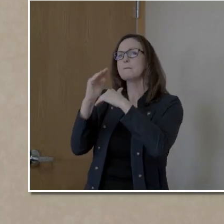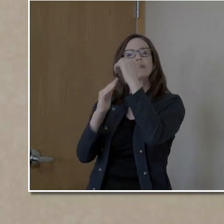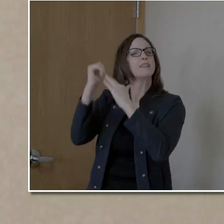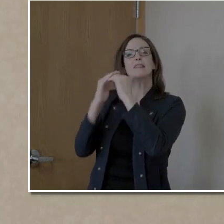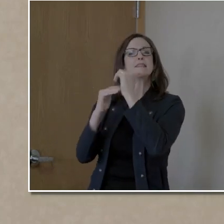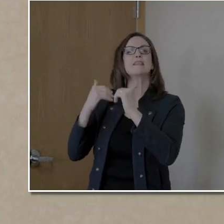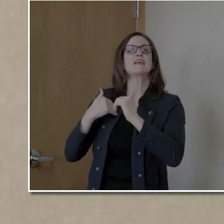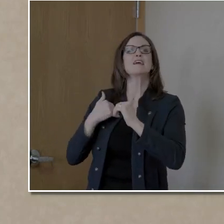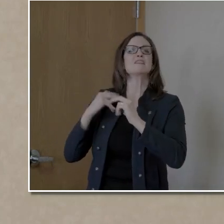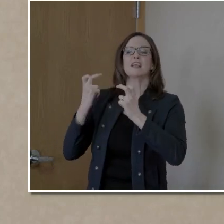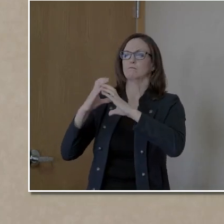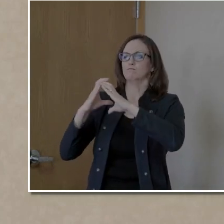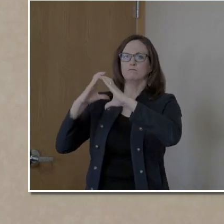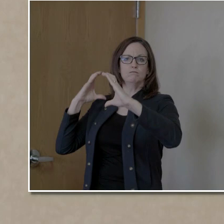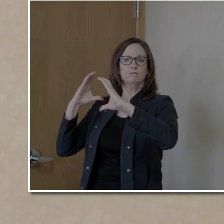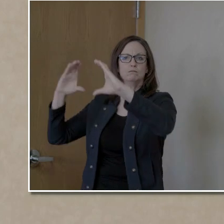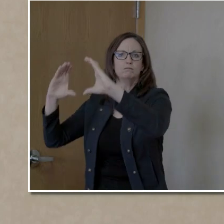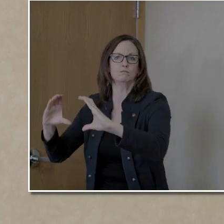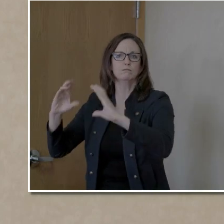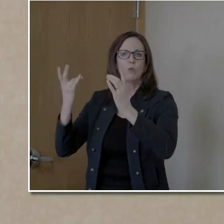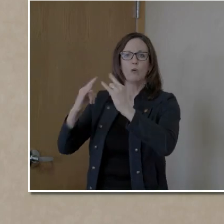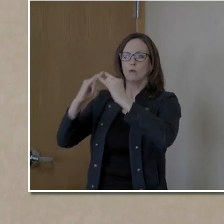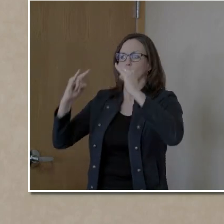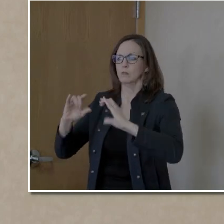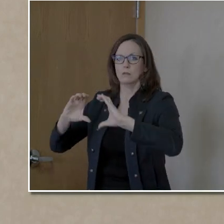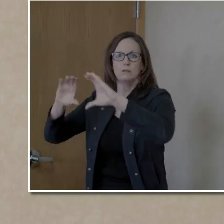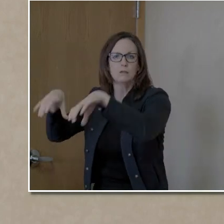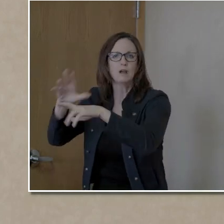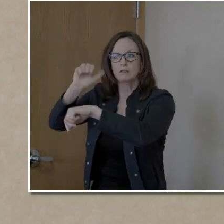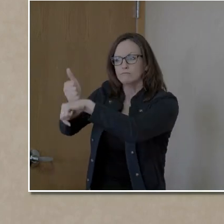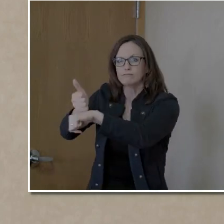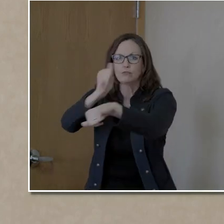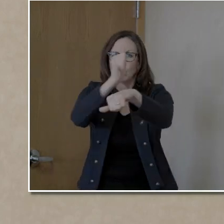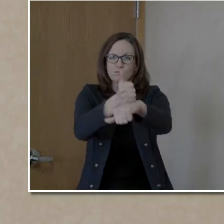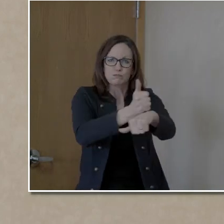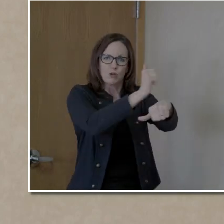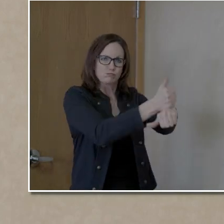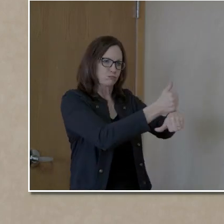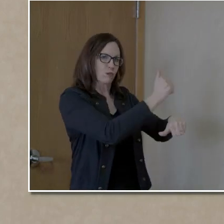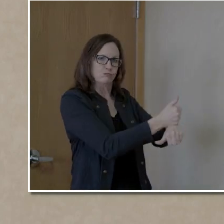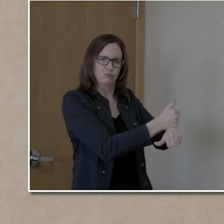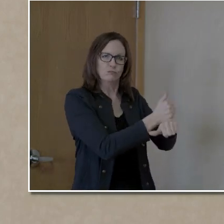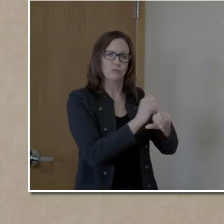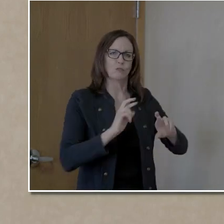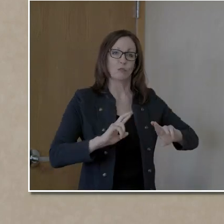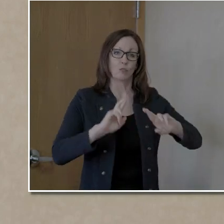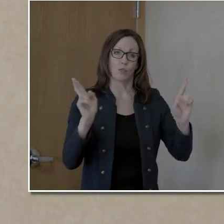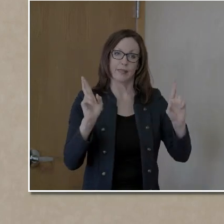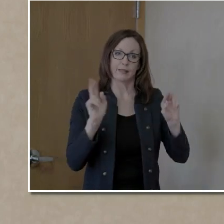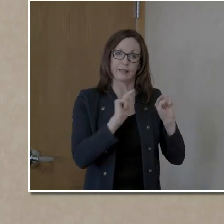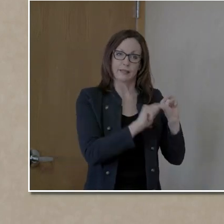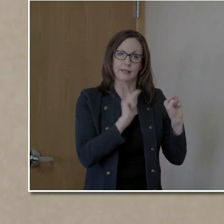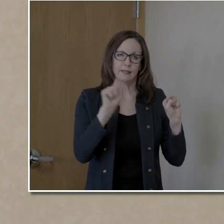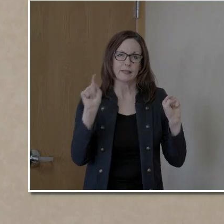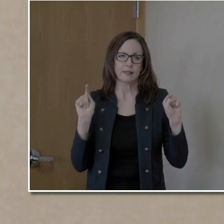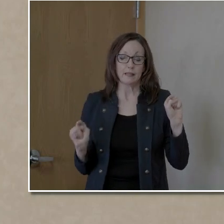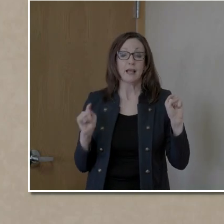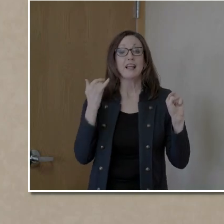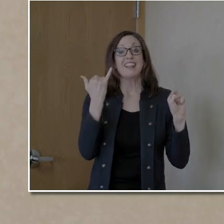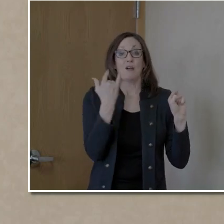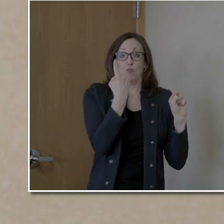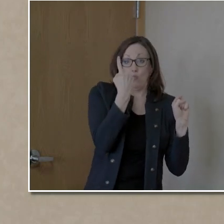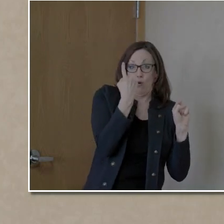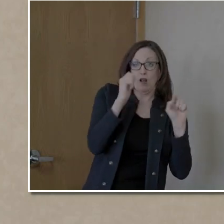Milwaukee County House of Corrections on April 18th, where they began the process of testing nearly 950 staff